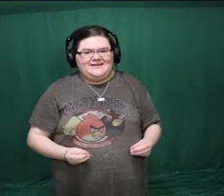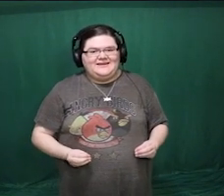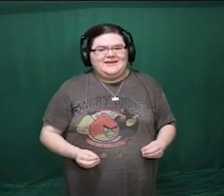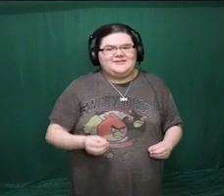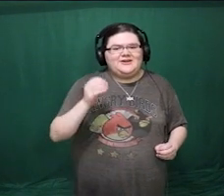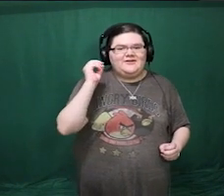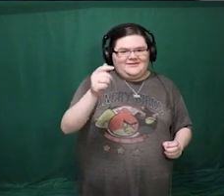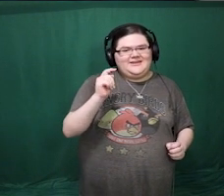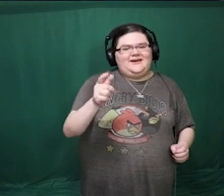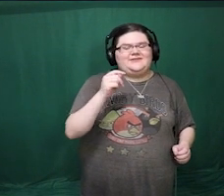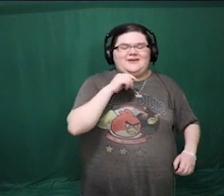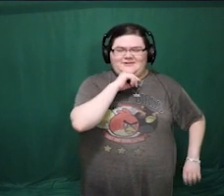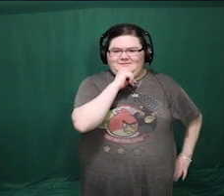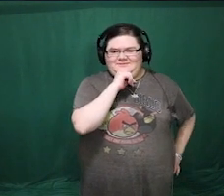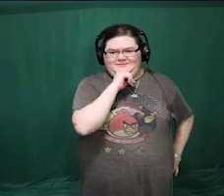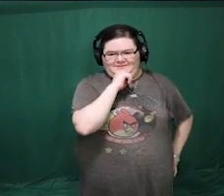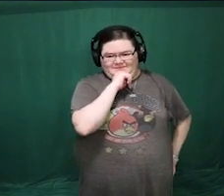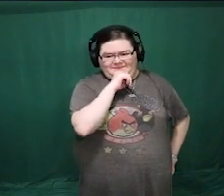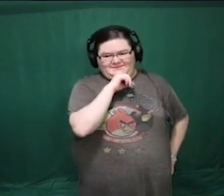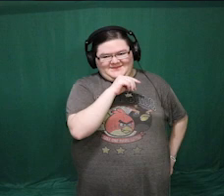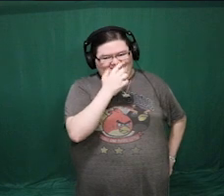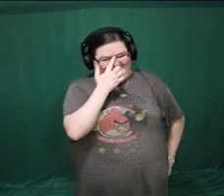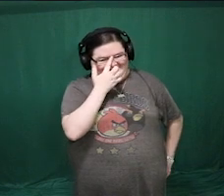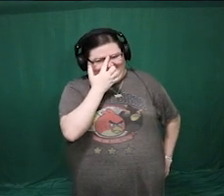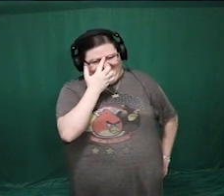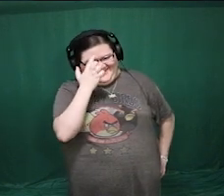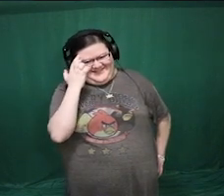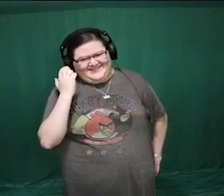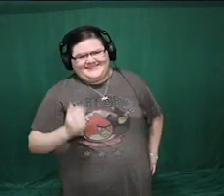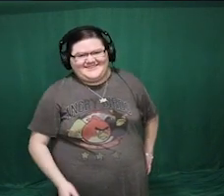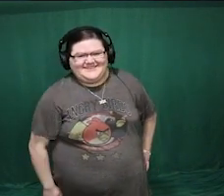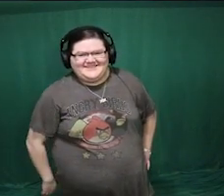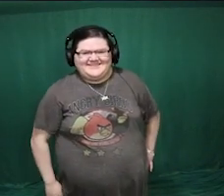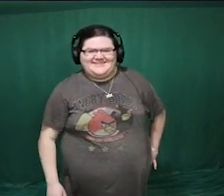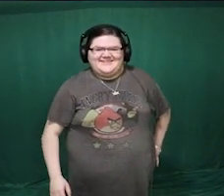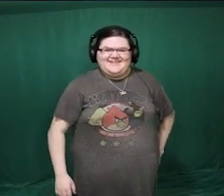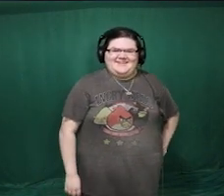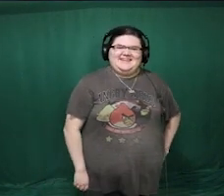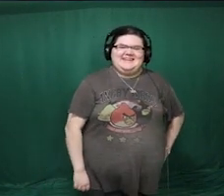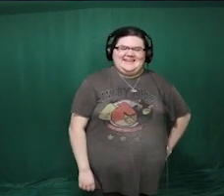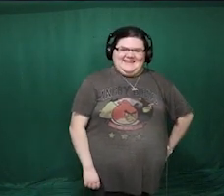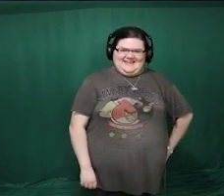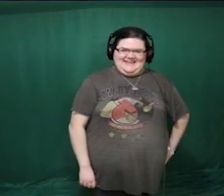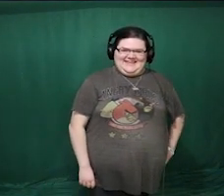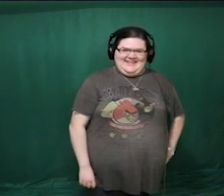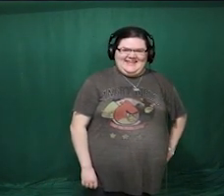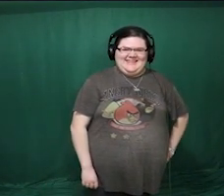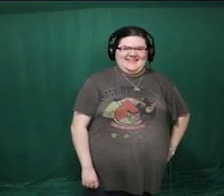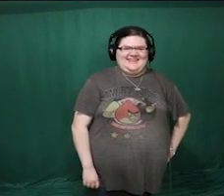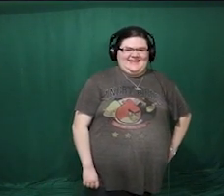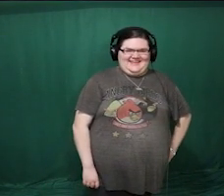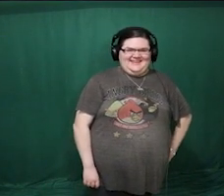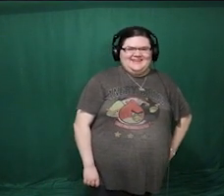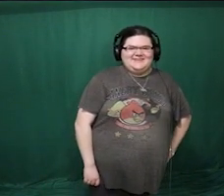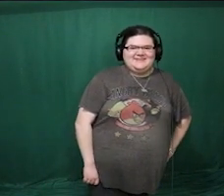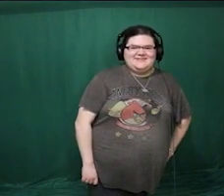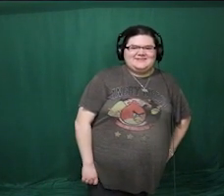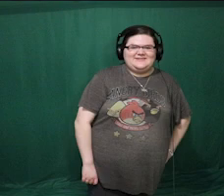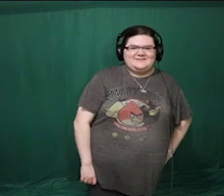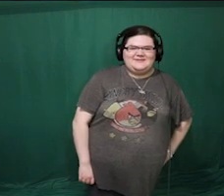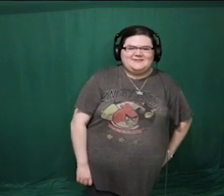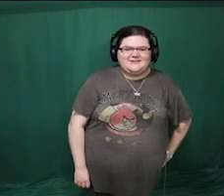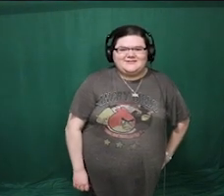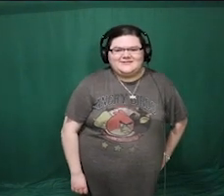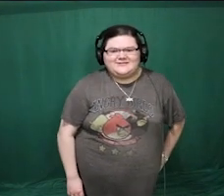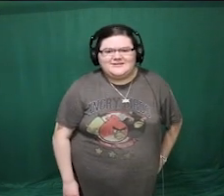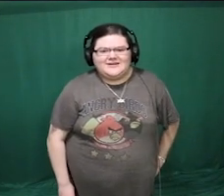different. So, yeah, okay, so. Yes! Wait, who wants to celebrate early with me the other day? Yeah,